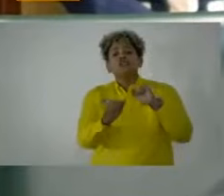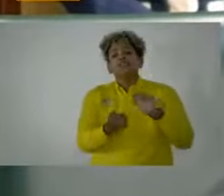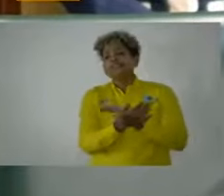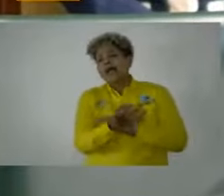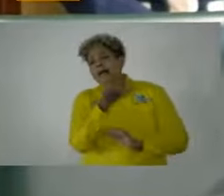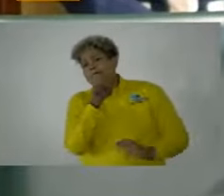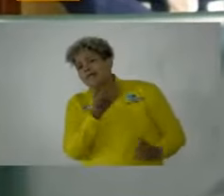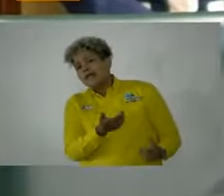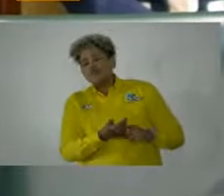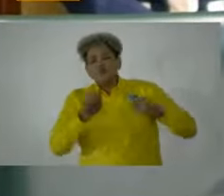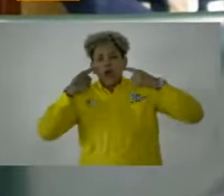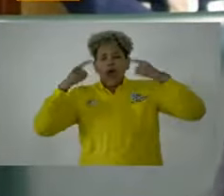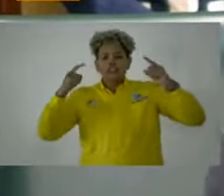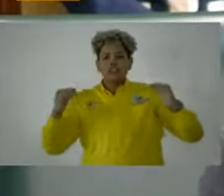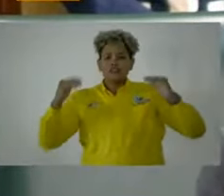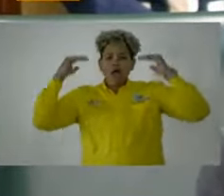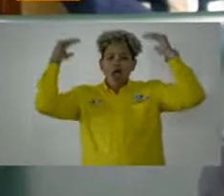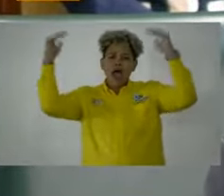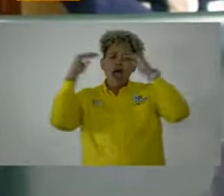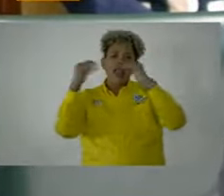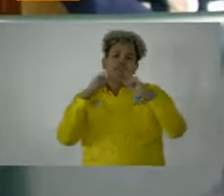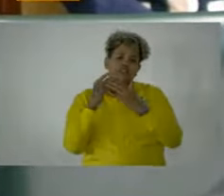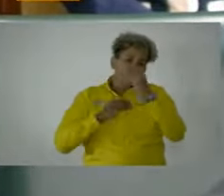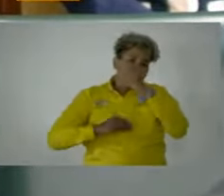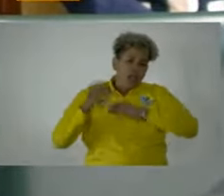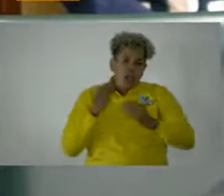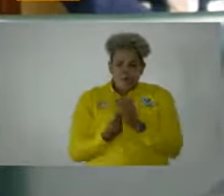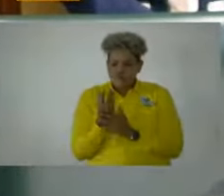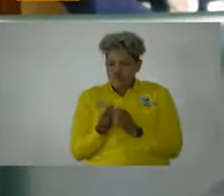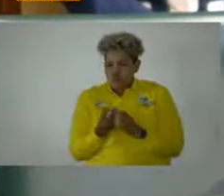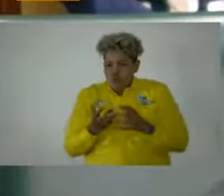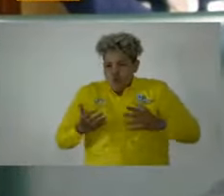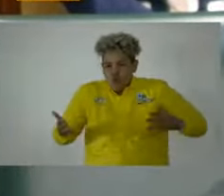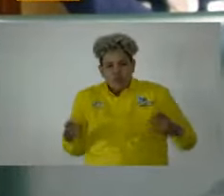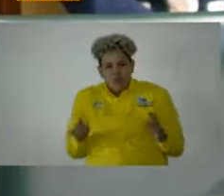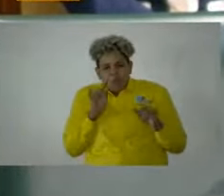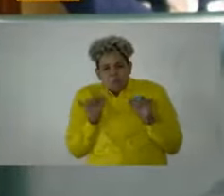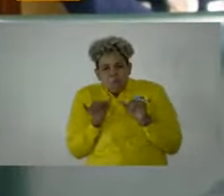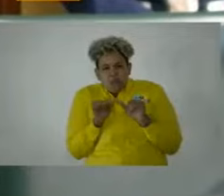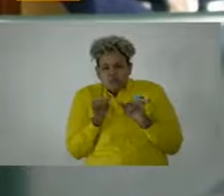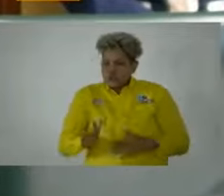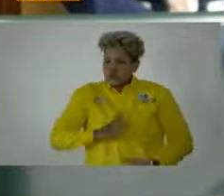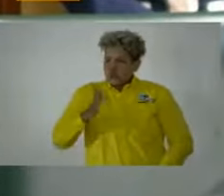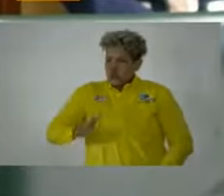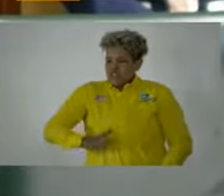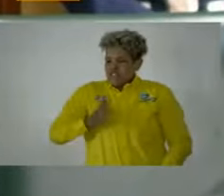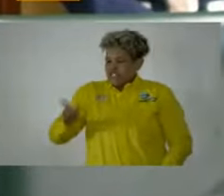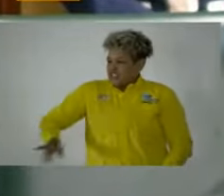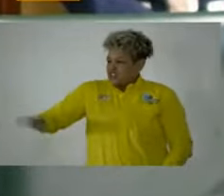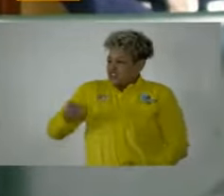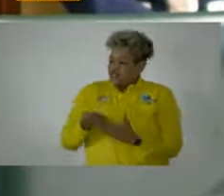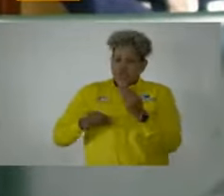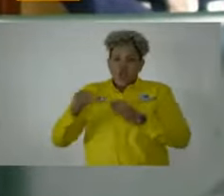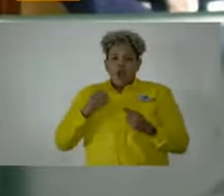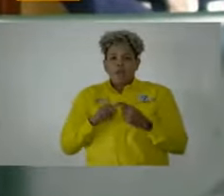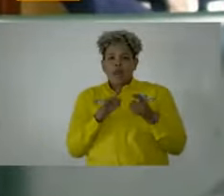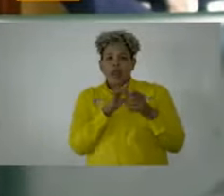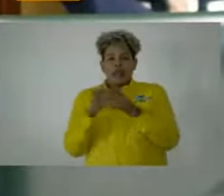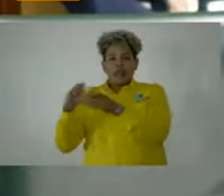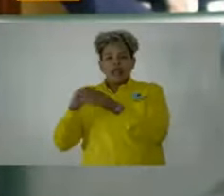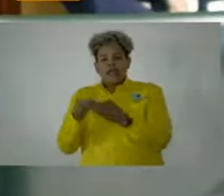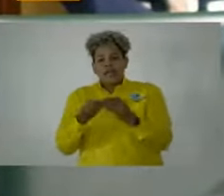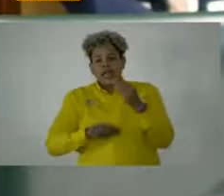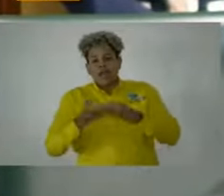capacity to achieve higher levels of economic growth. It measures essentially the sophistication of the economy and the linkages within